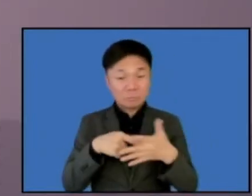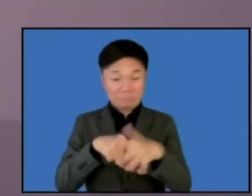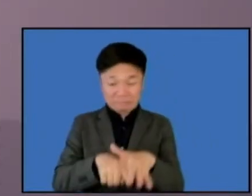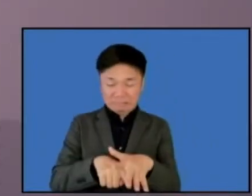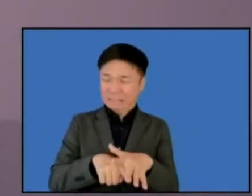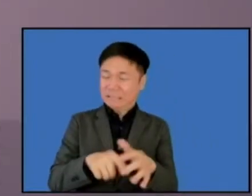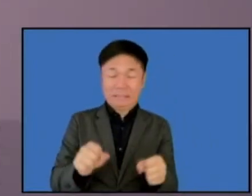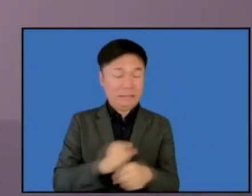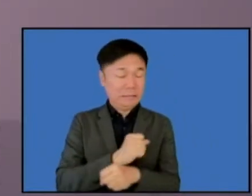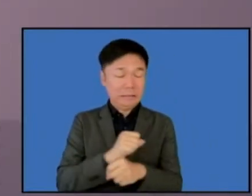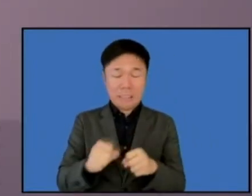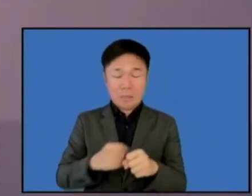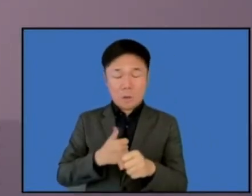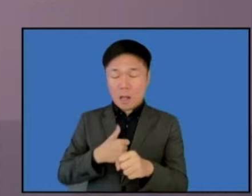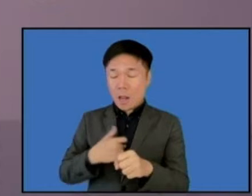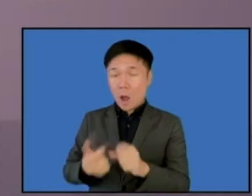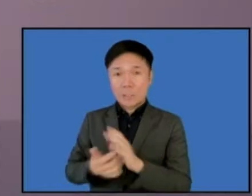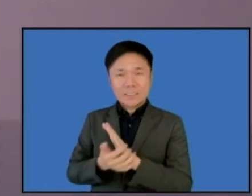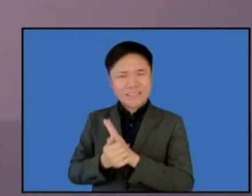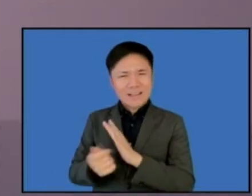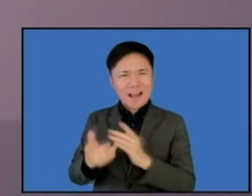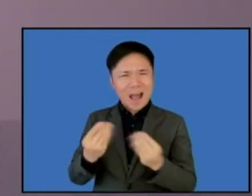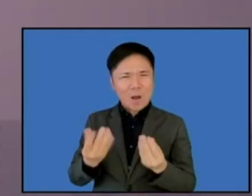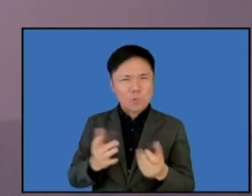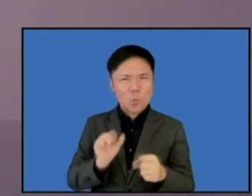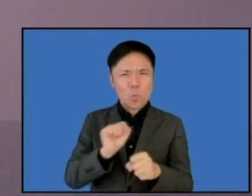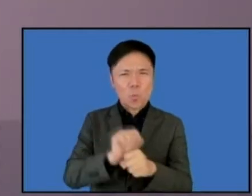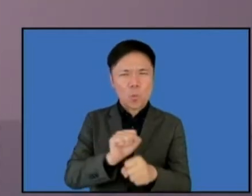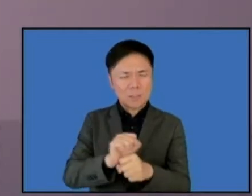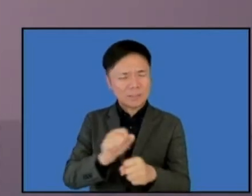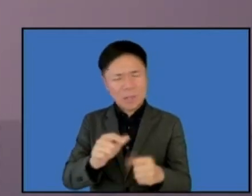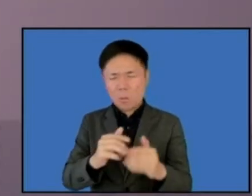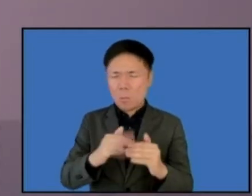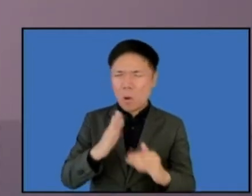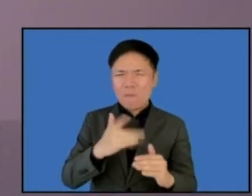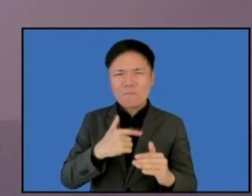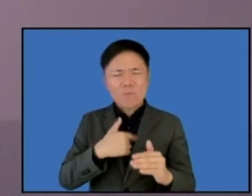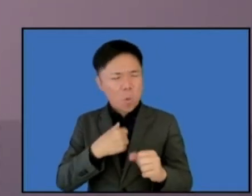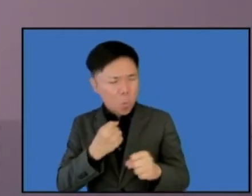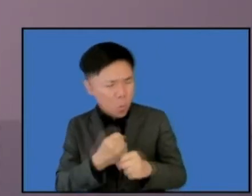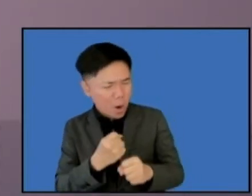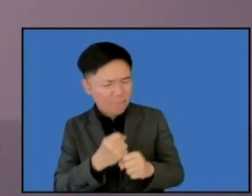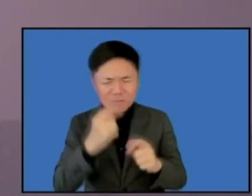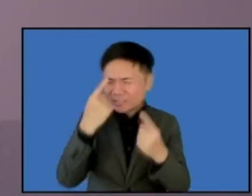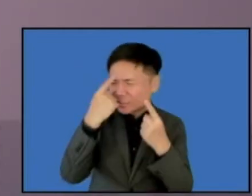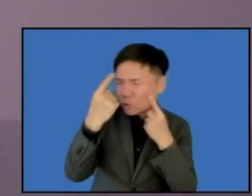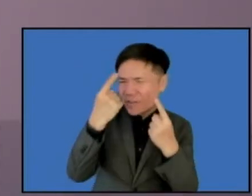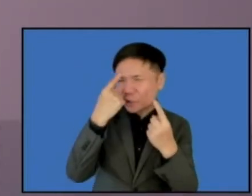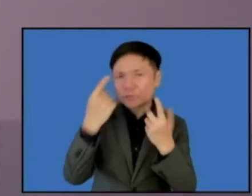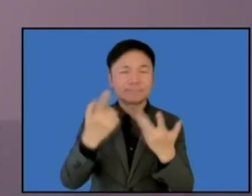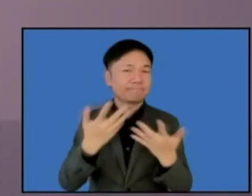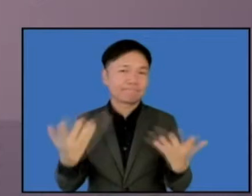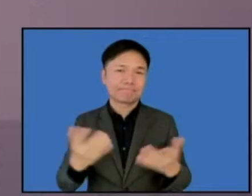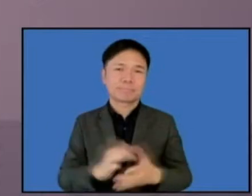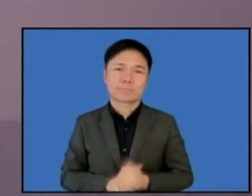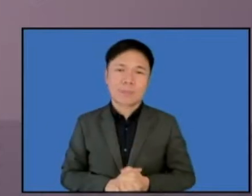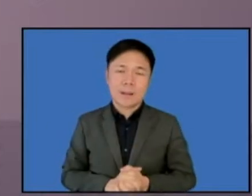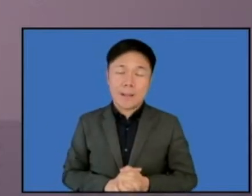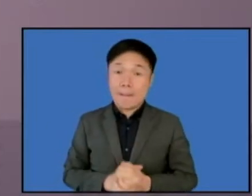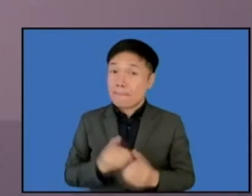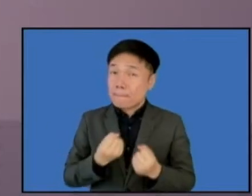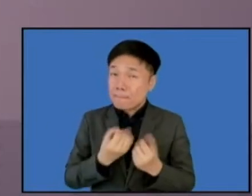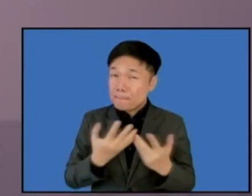to their communities, fostering productivity, job creation, and innovation. In addition, many